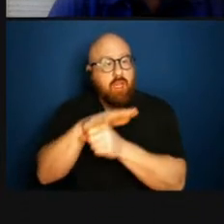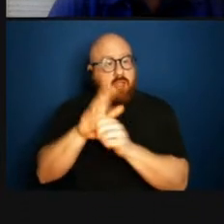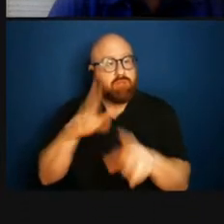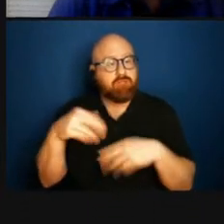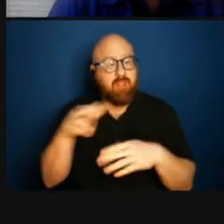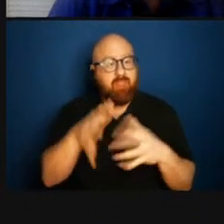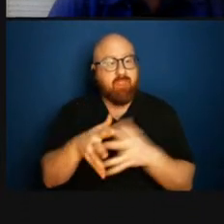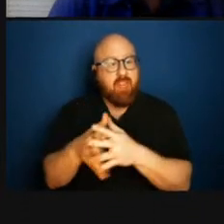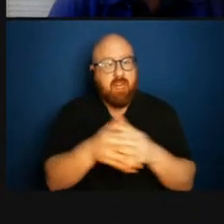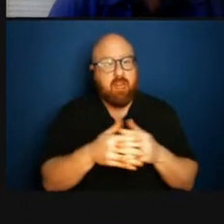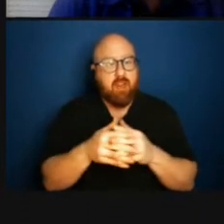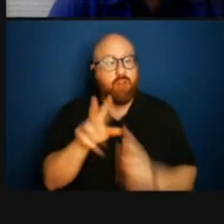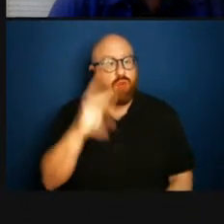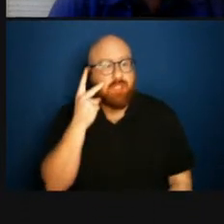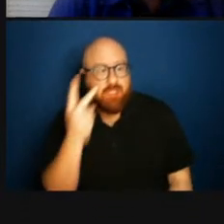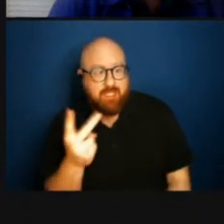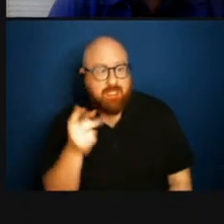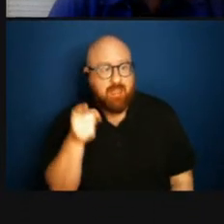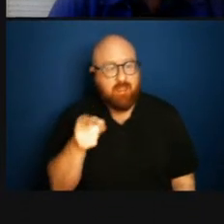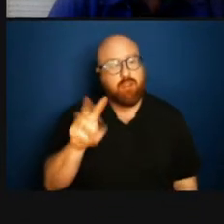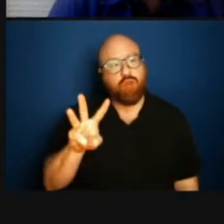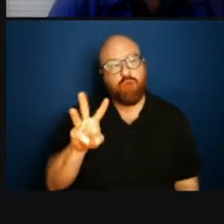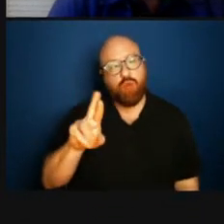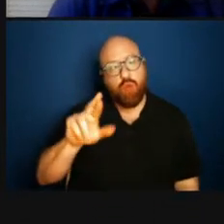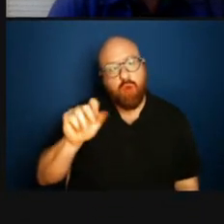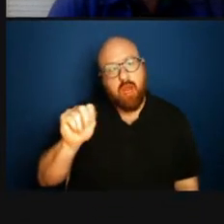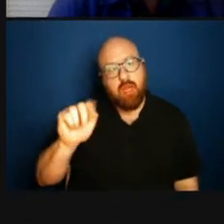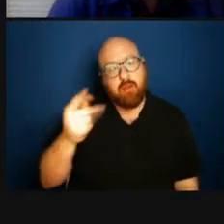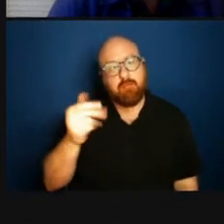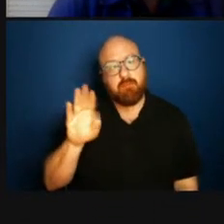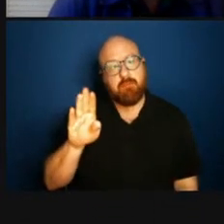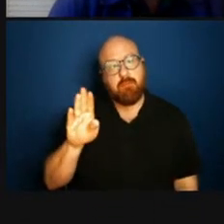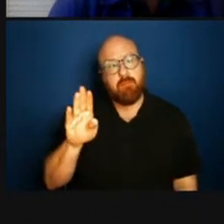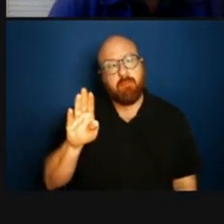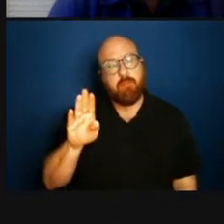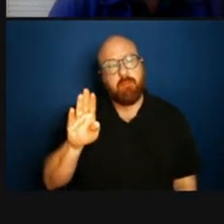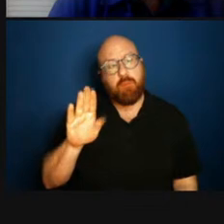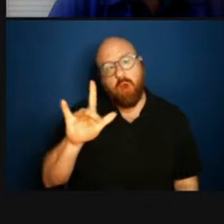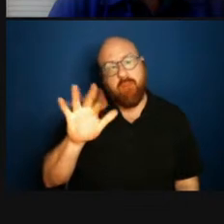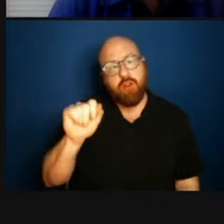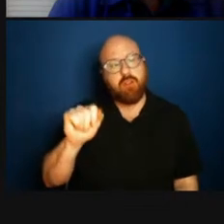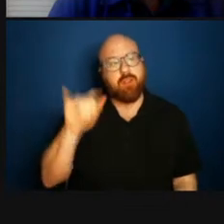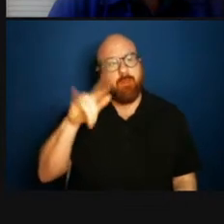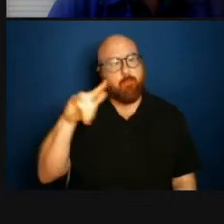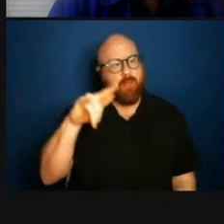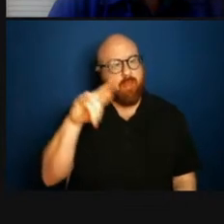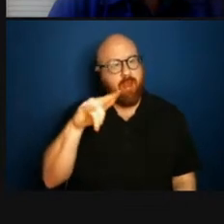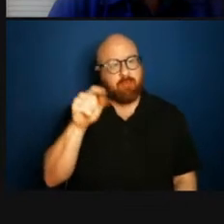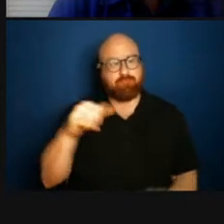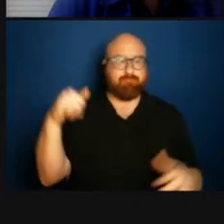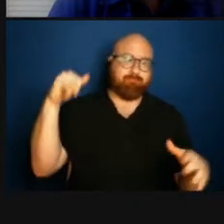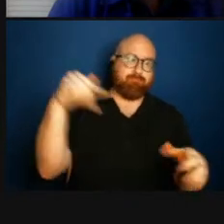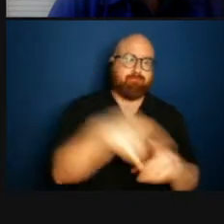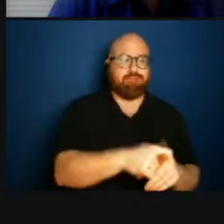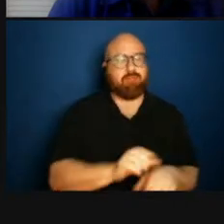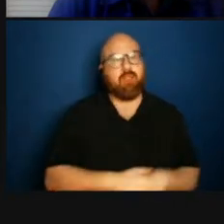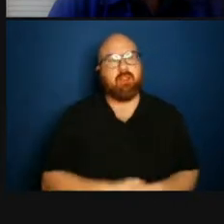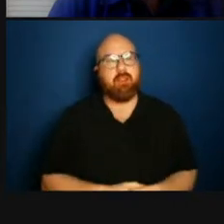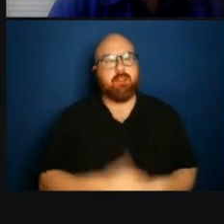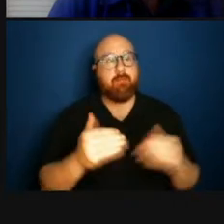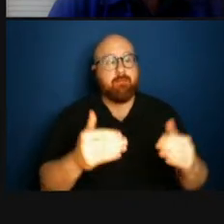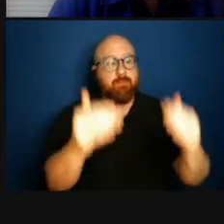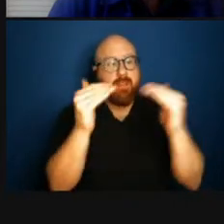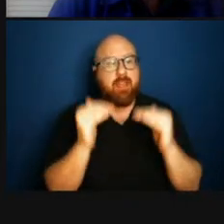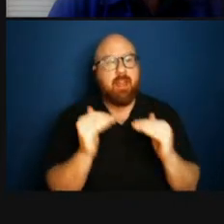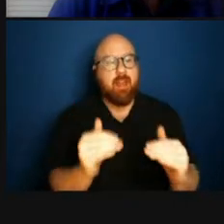brothers' plane back together after a crash. Next, an object, a portrait by Joshua